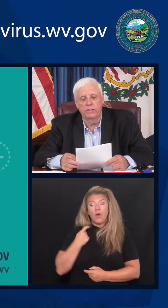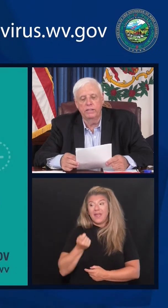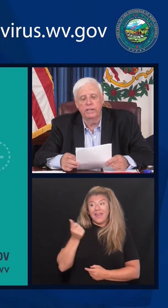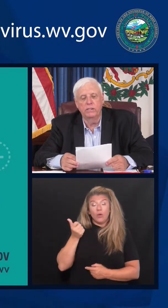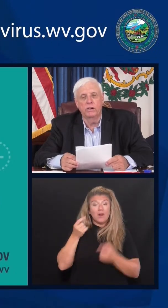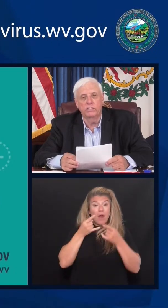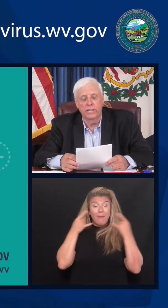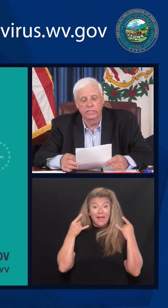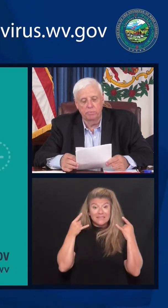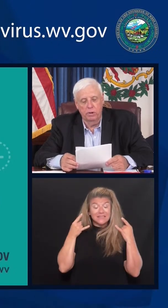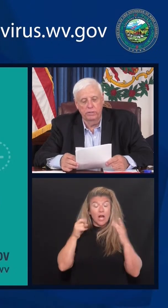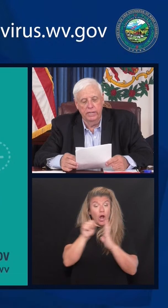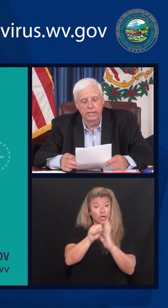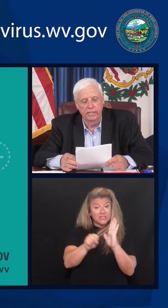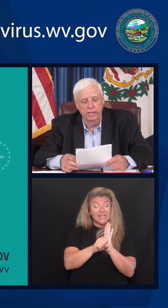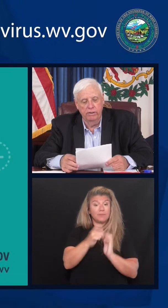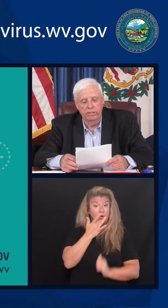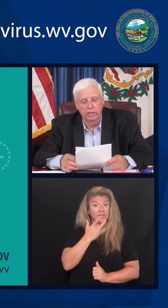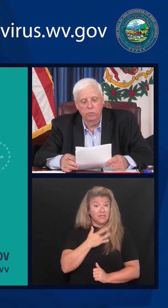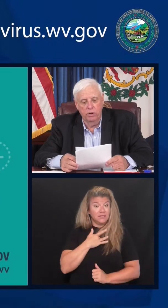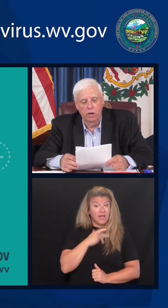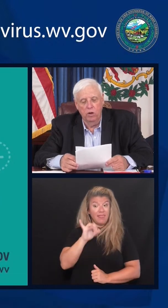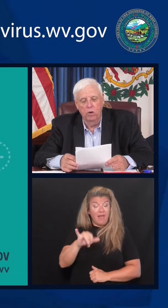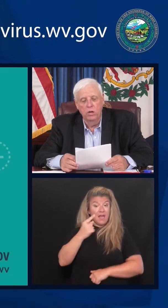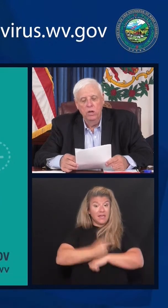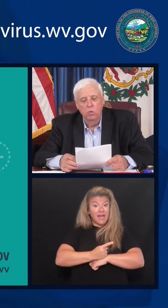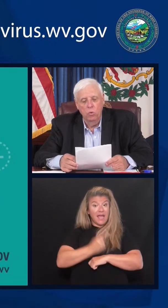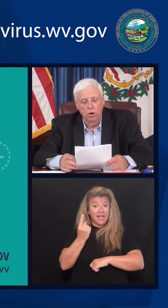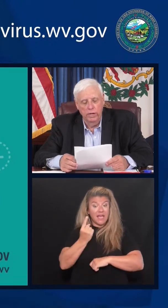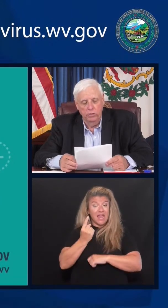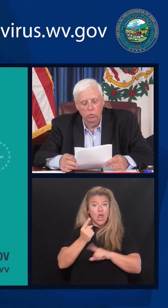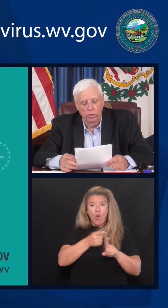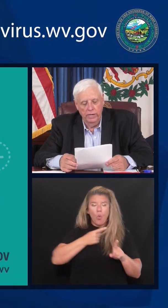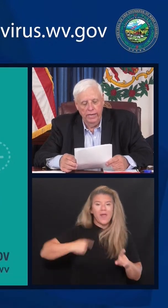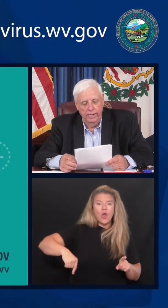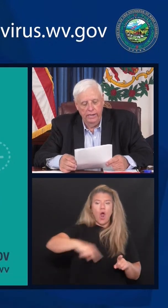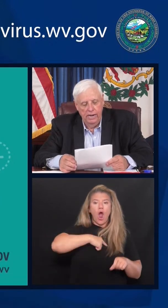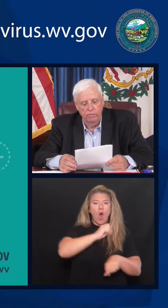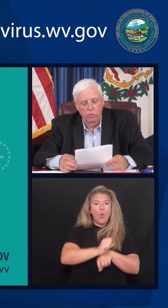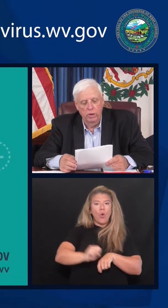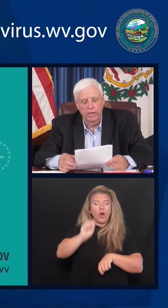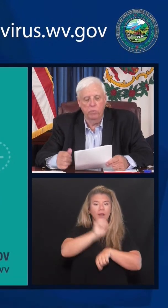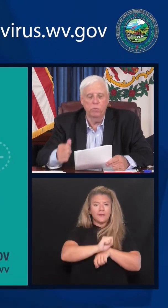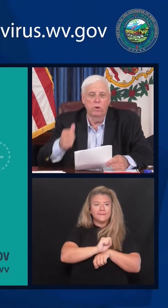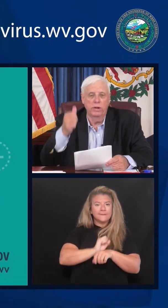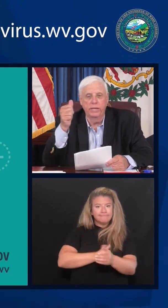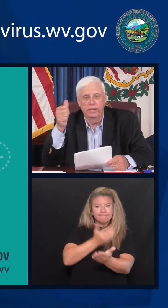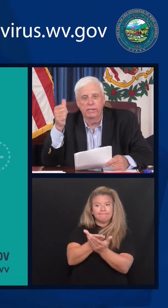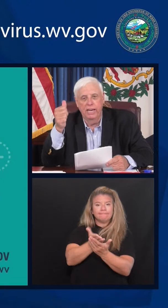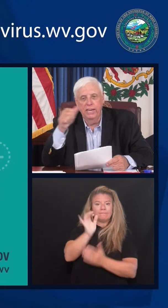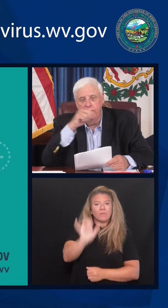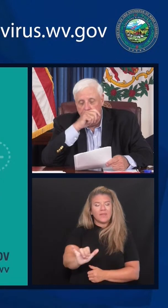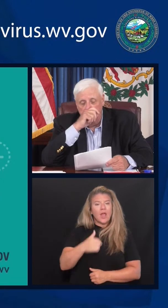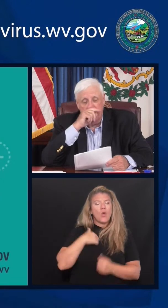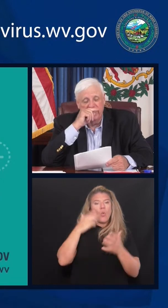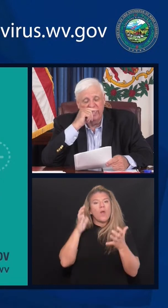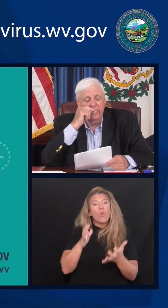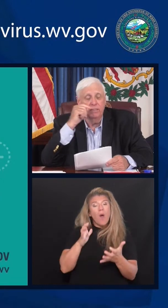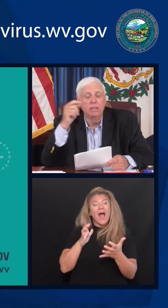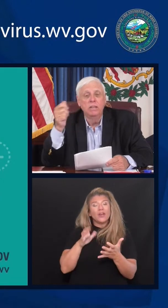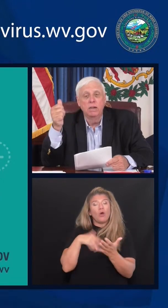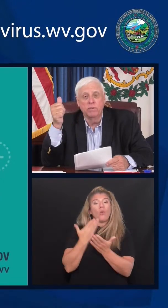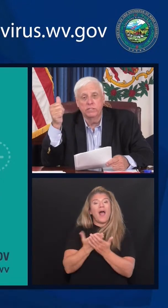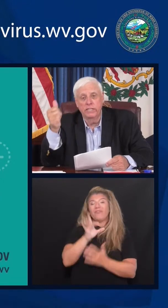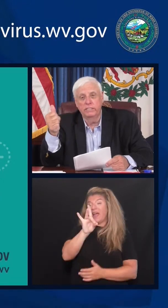and everything on our state's birthday and everything, we're all working toward that in every way. We wanted to get to